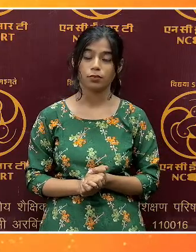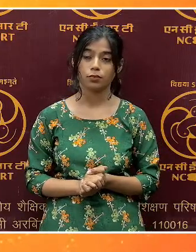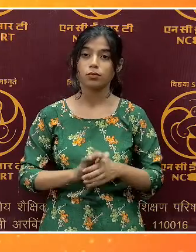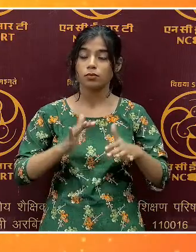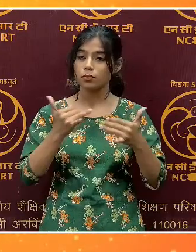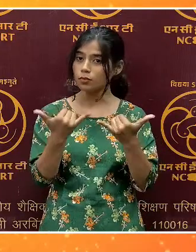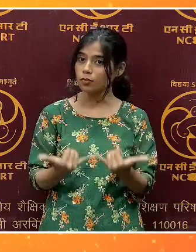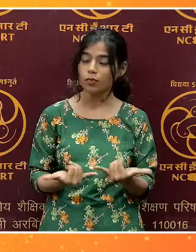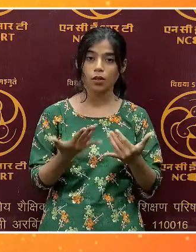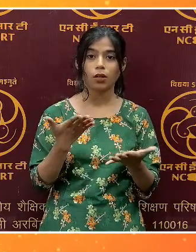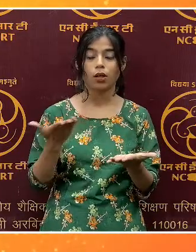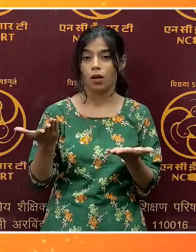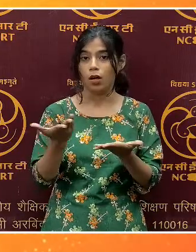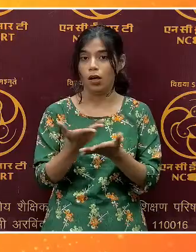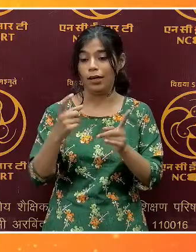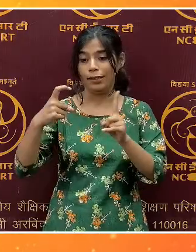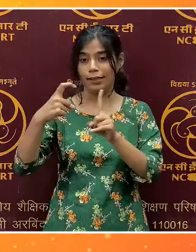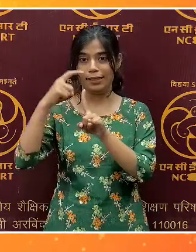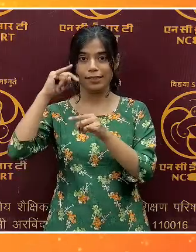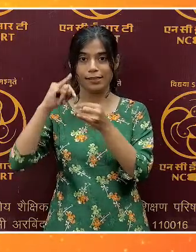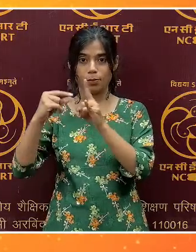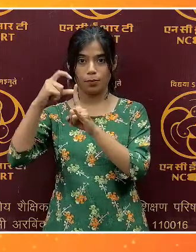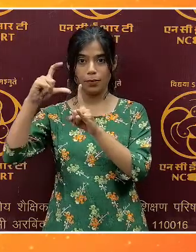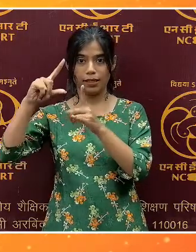Now, coming to displacement vector,